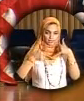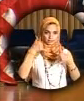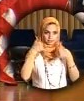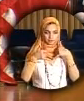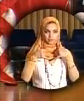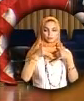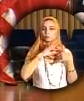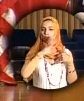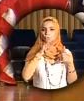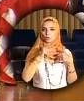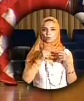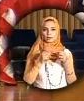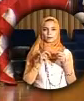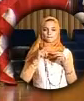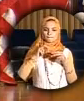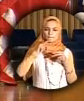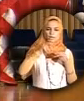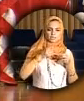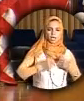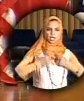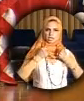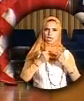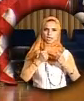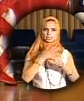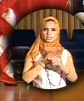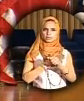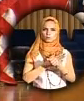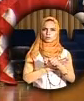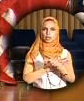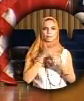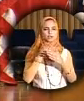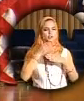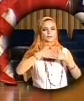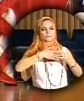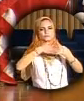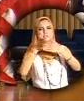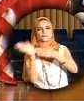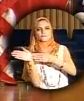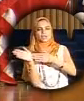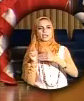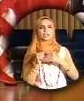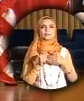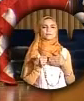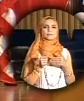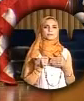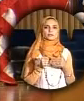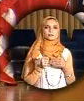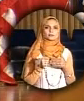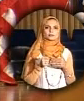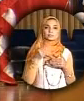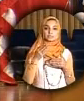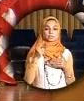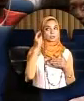the doors to the resourcefulness and ingenuity of our African youth and provide them the opportunities to take on